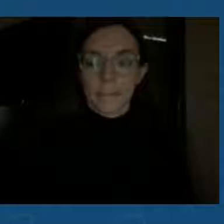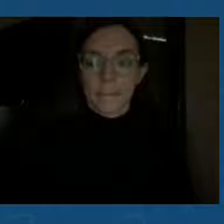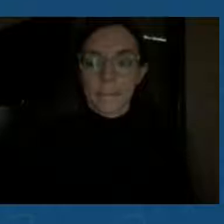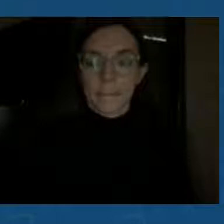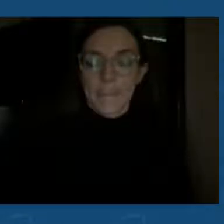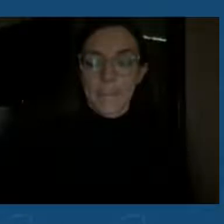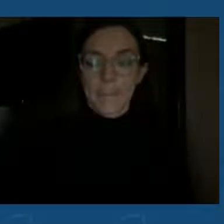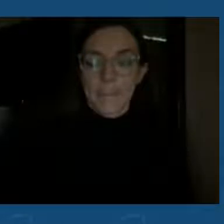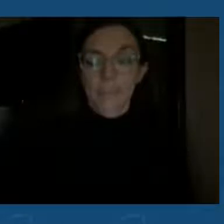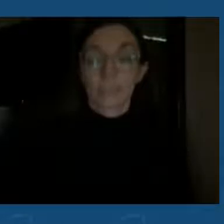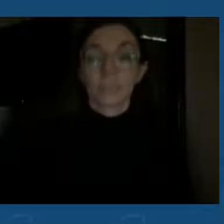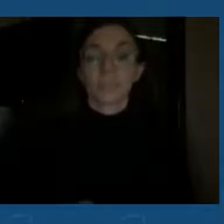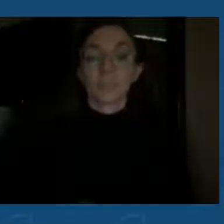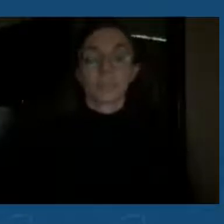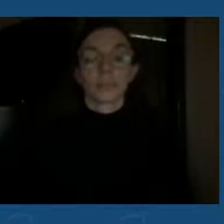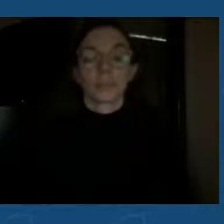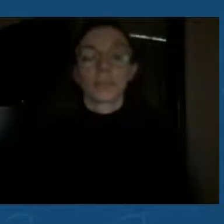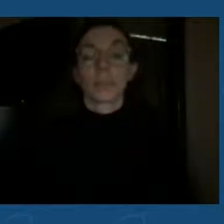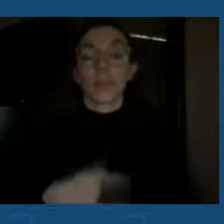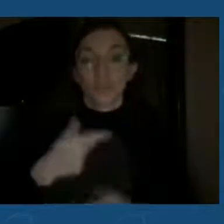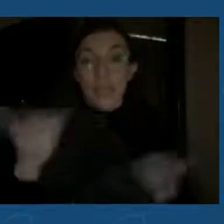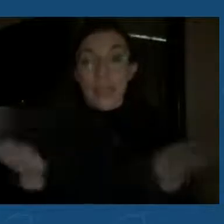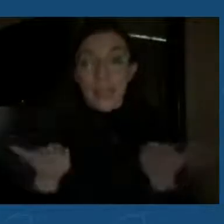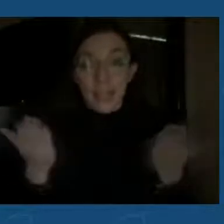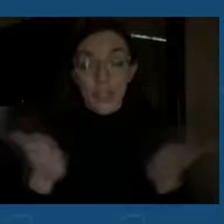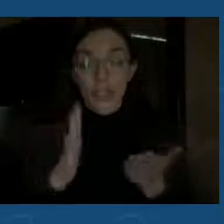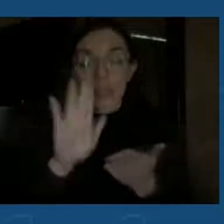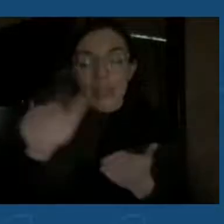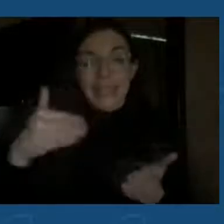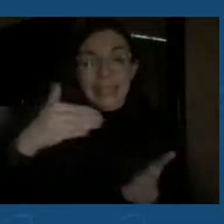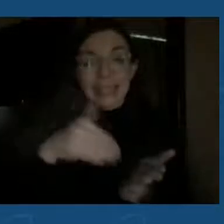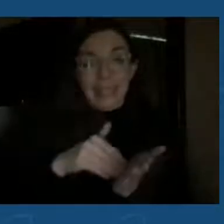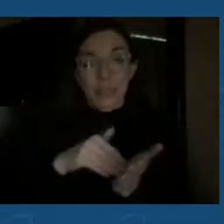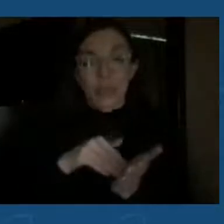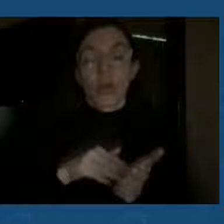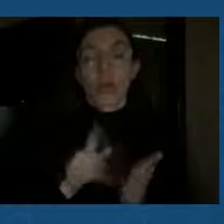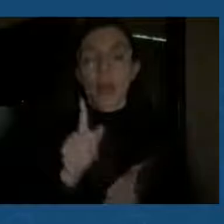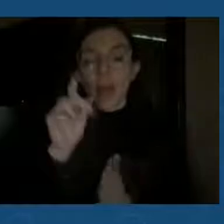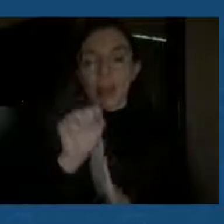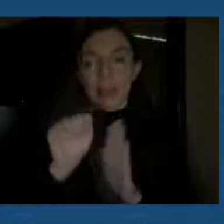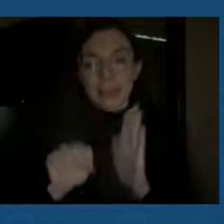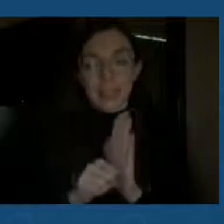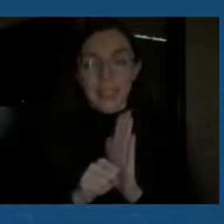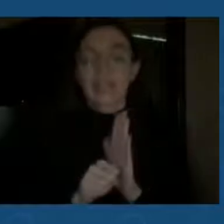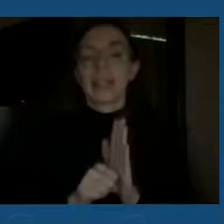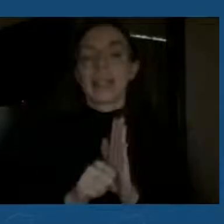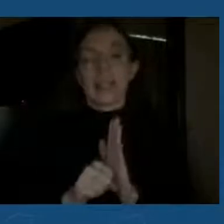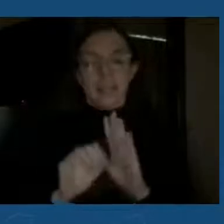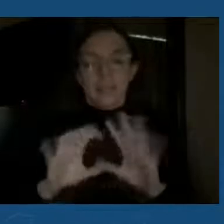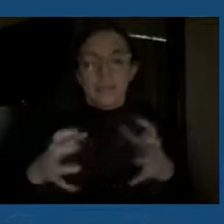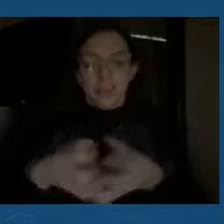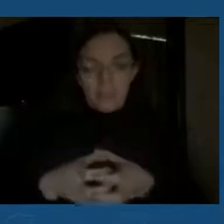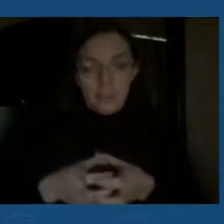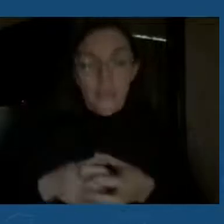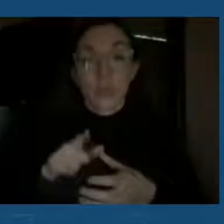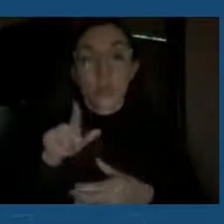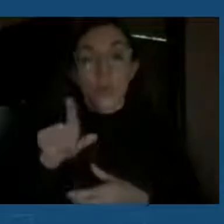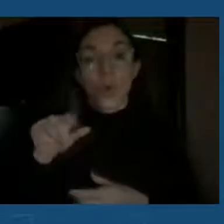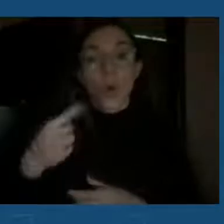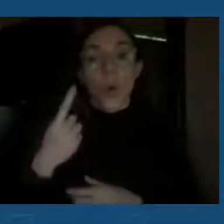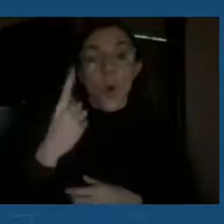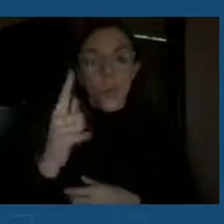here at the Central New York Bio Accelerator, you are in the only TED certified theater in the